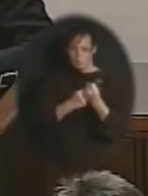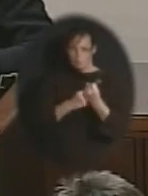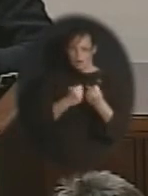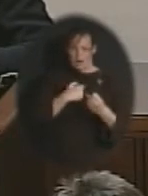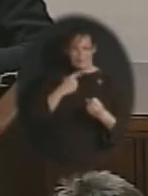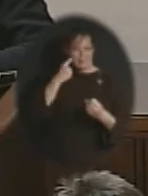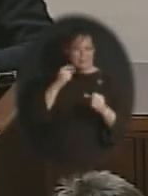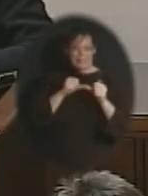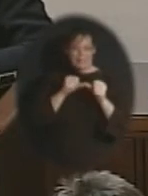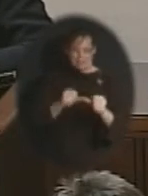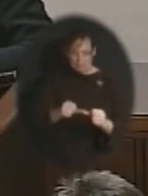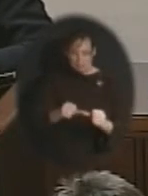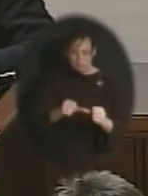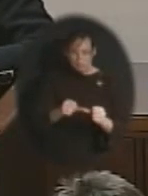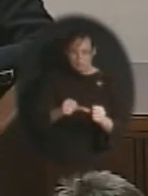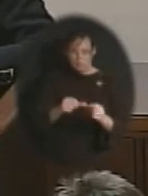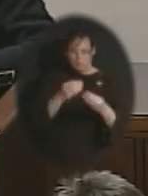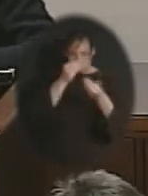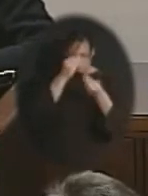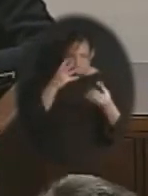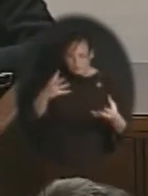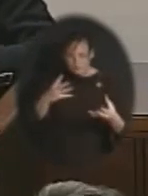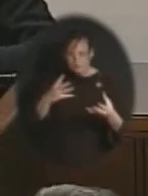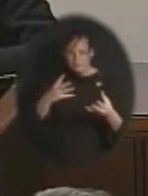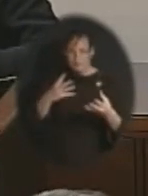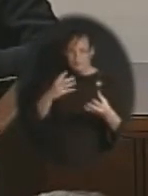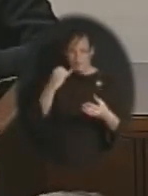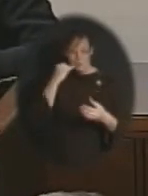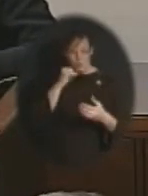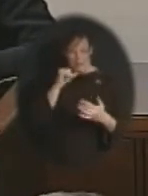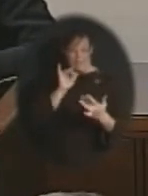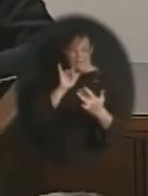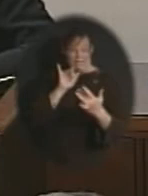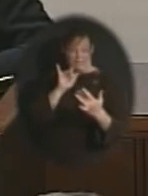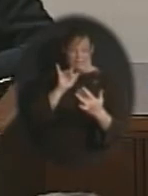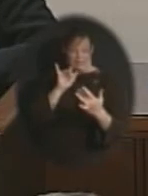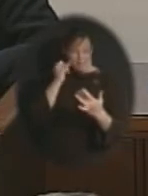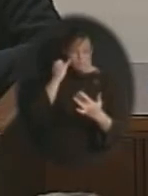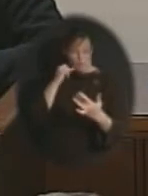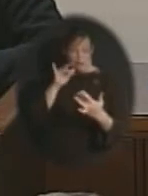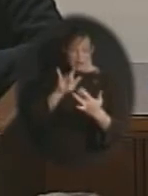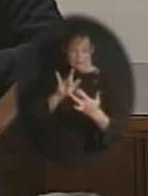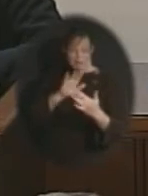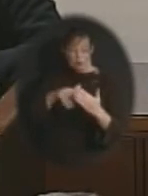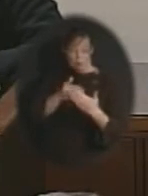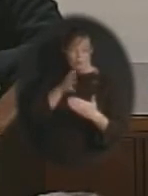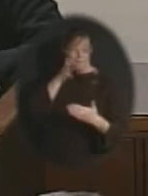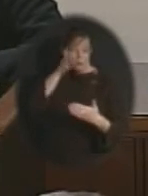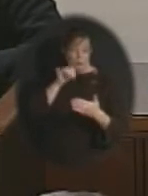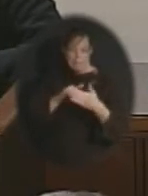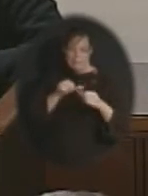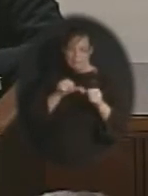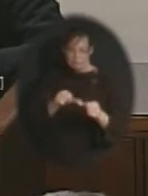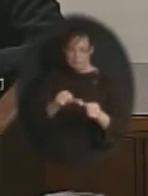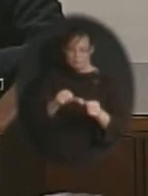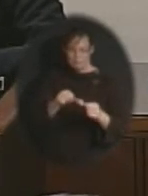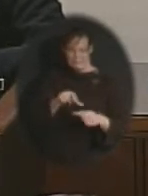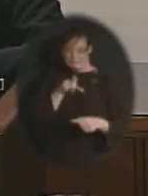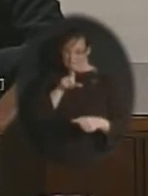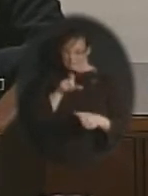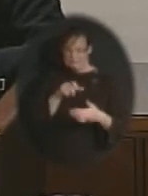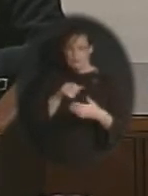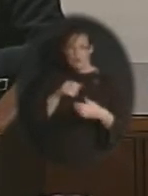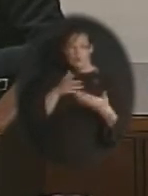think they continue to put the information out there, whether or not we're reaching all the parents. That continues to be a question.